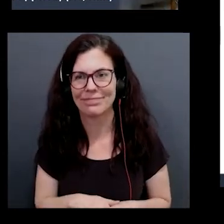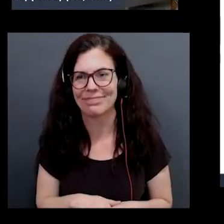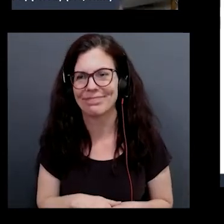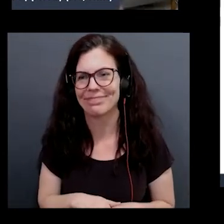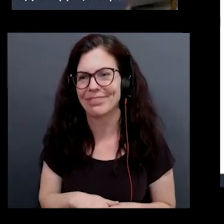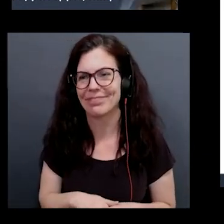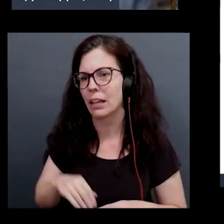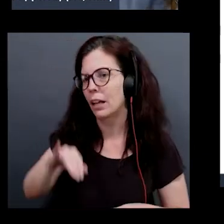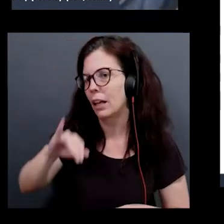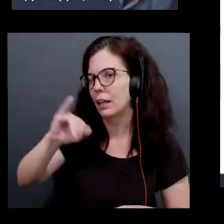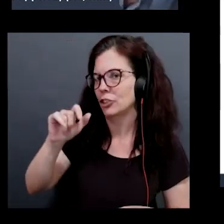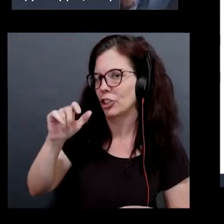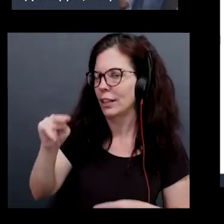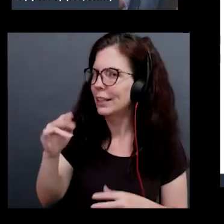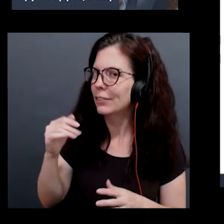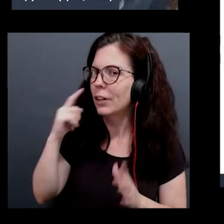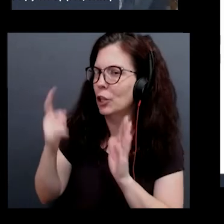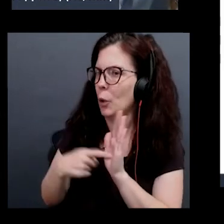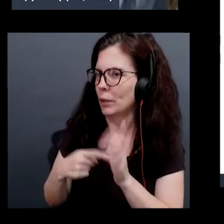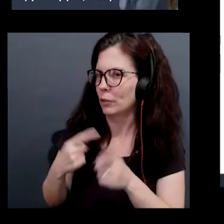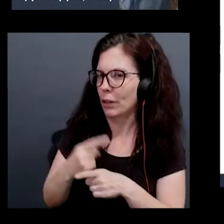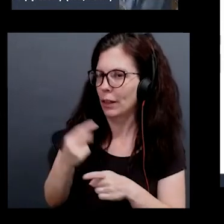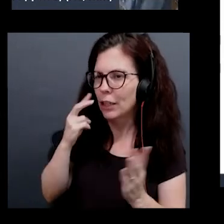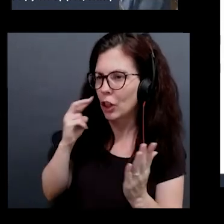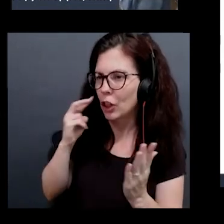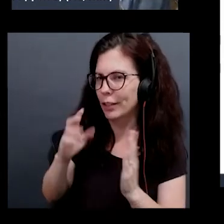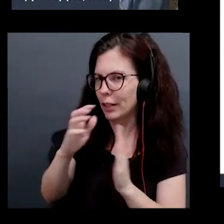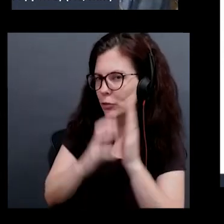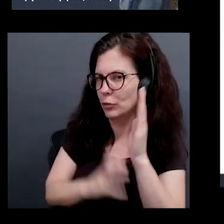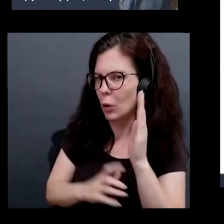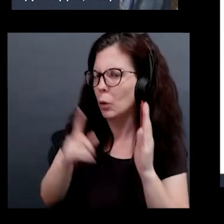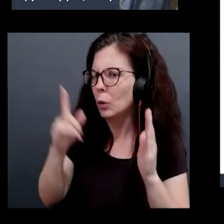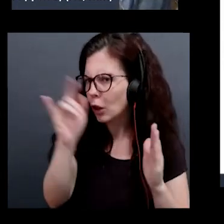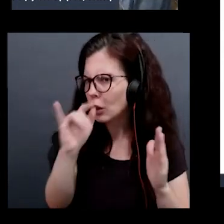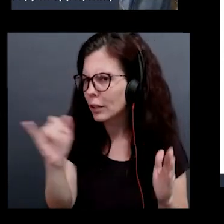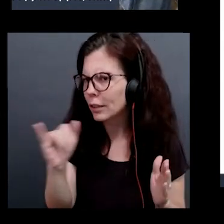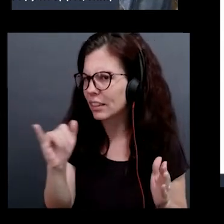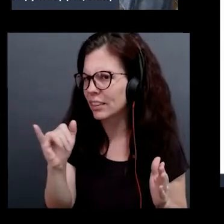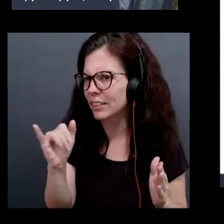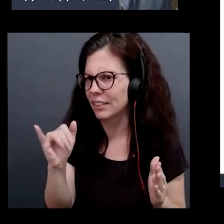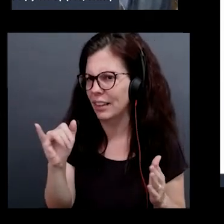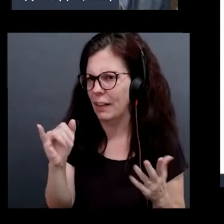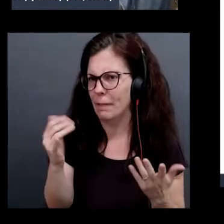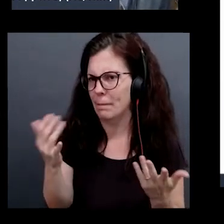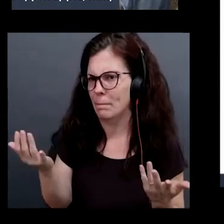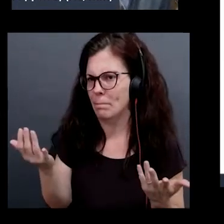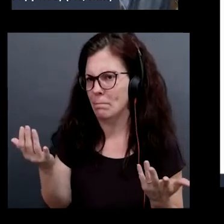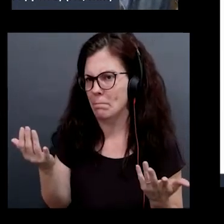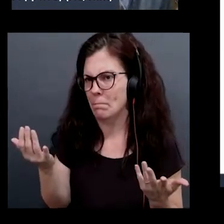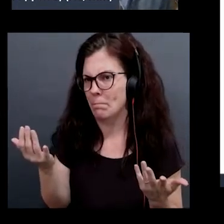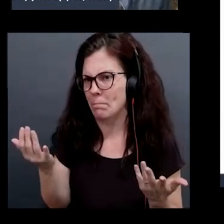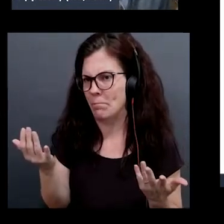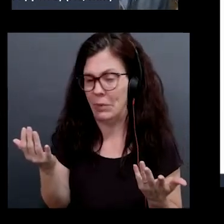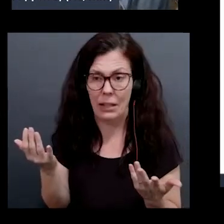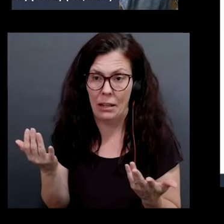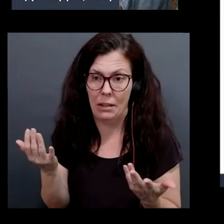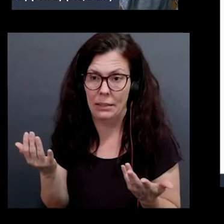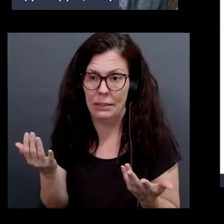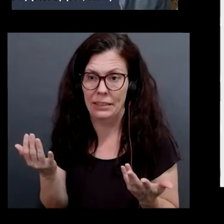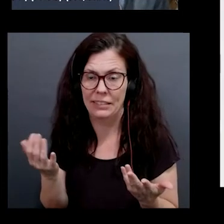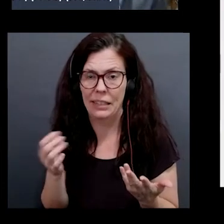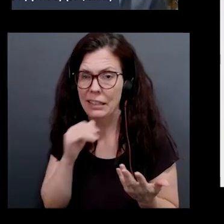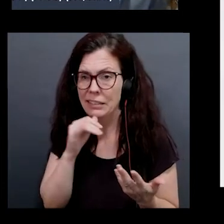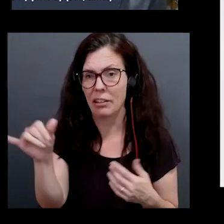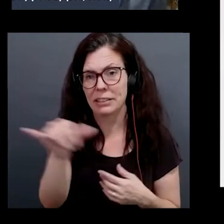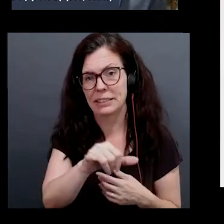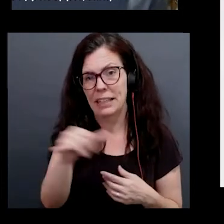noticed correctly, just from looking at your code, it looks as though it's pretty much, if not the same, or maybe not